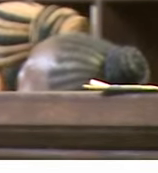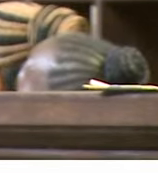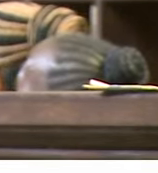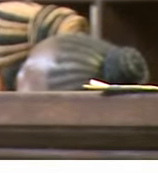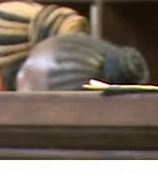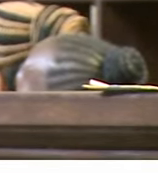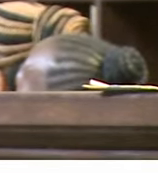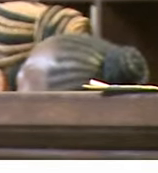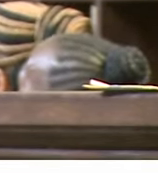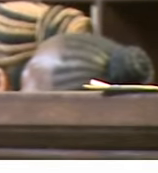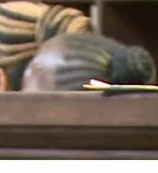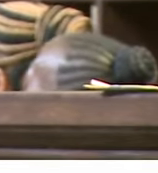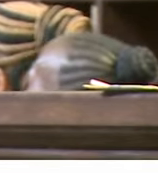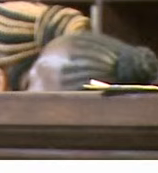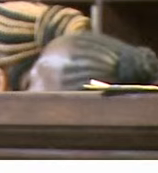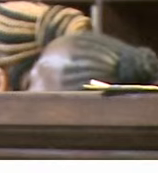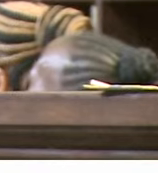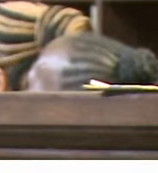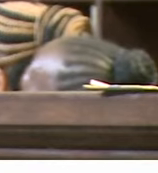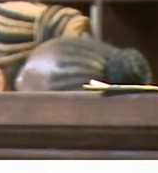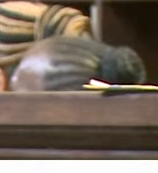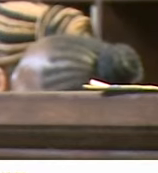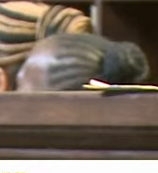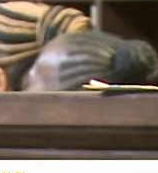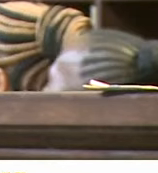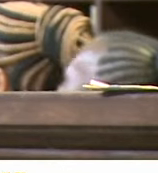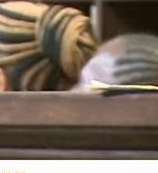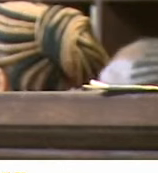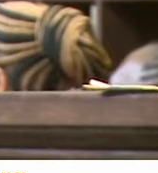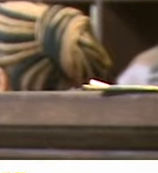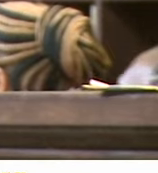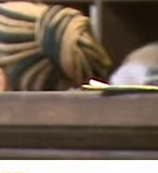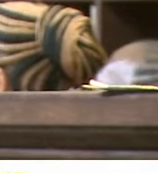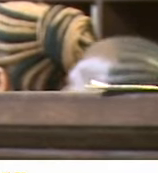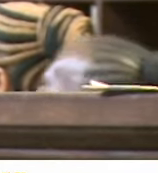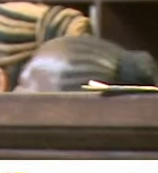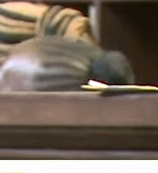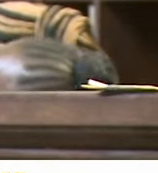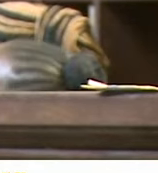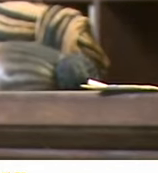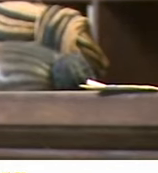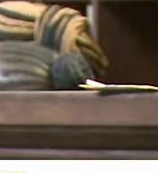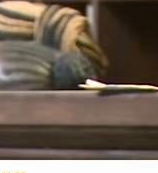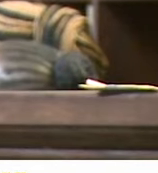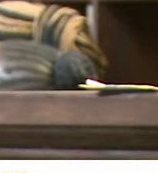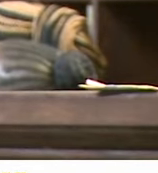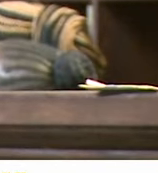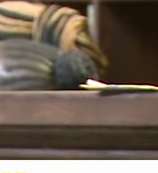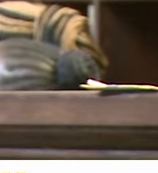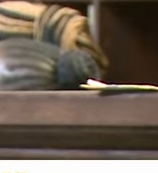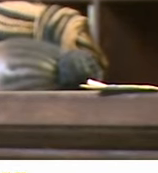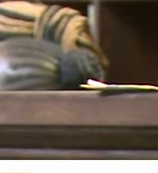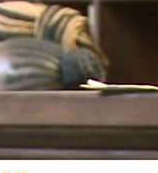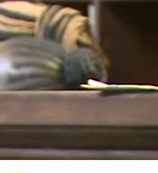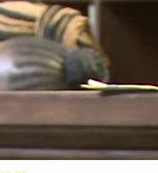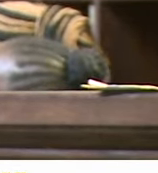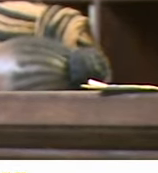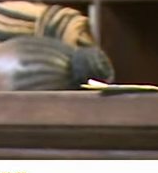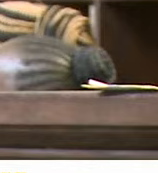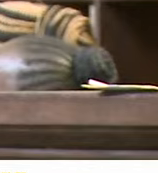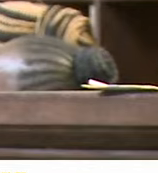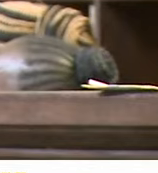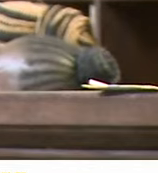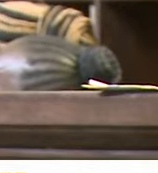candle, the third candle. This is the Paschal or Easter candle, normally lit